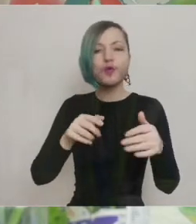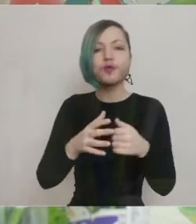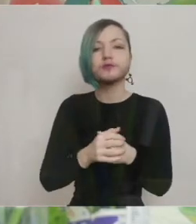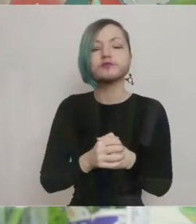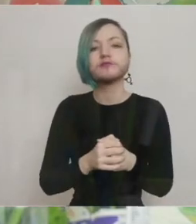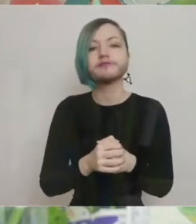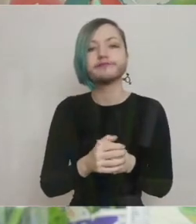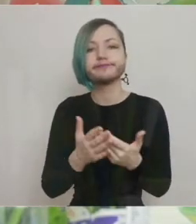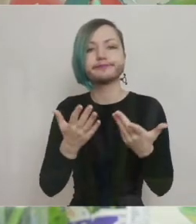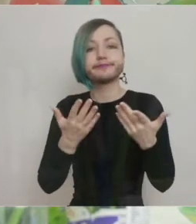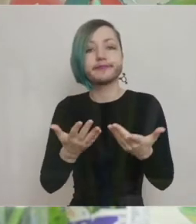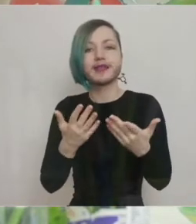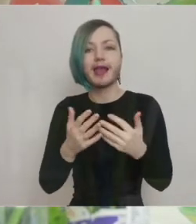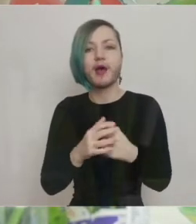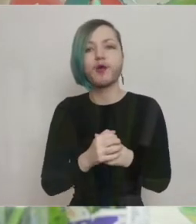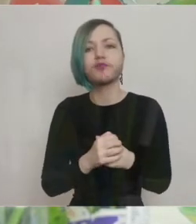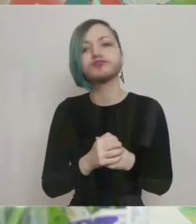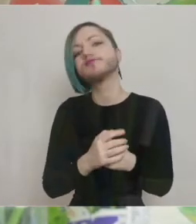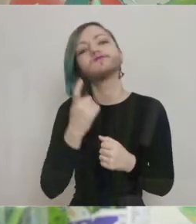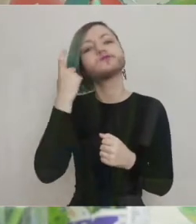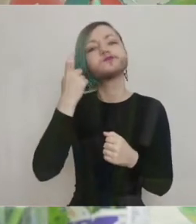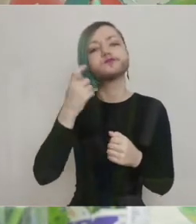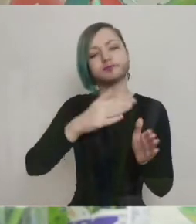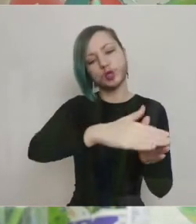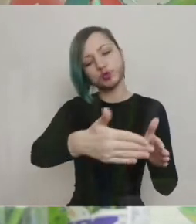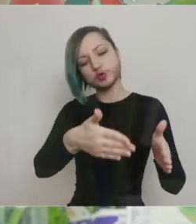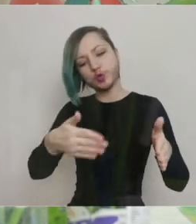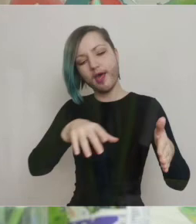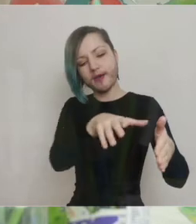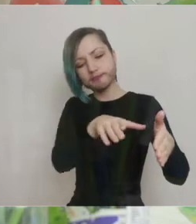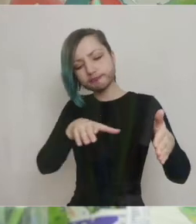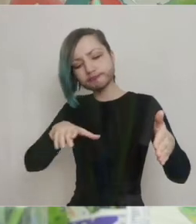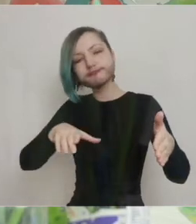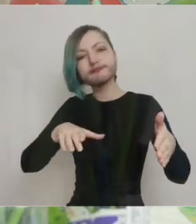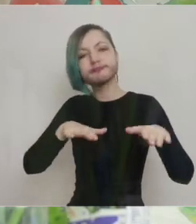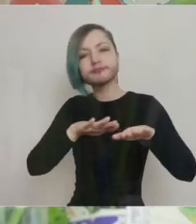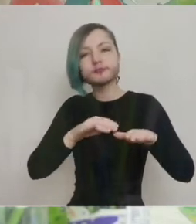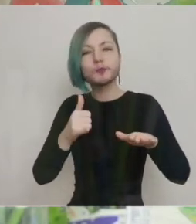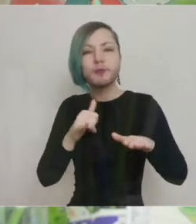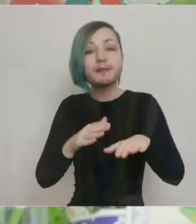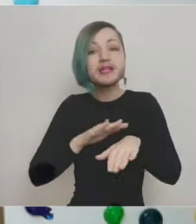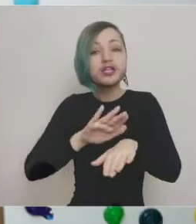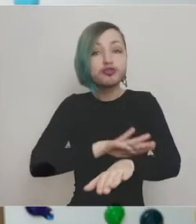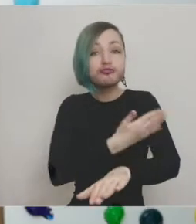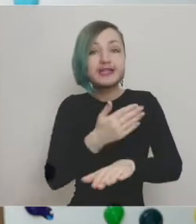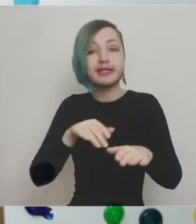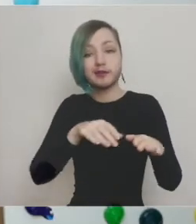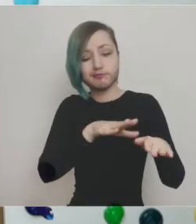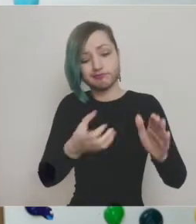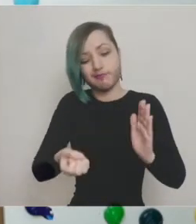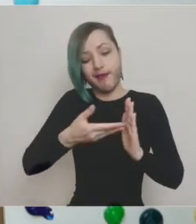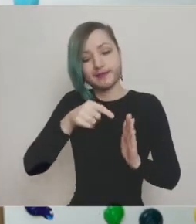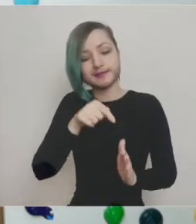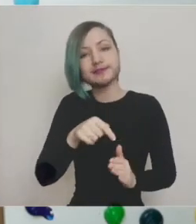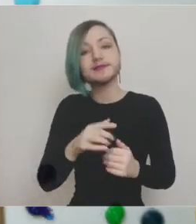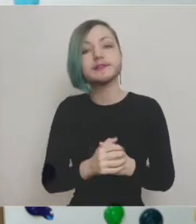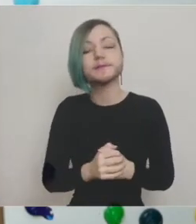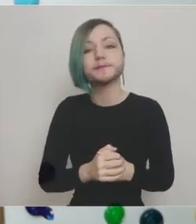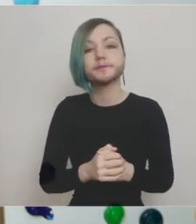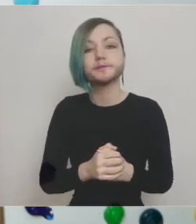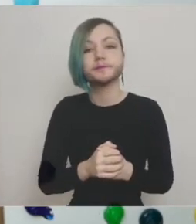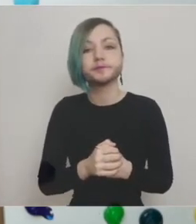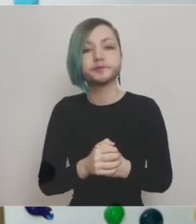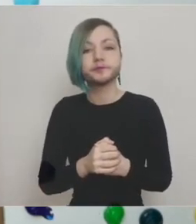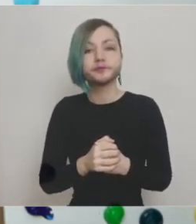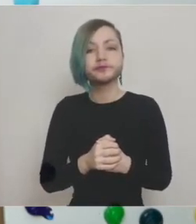I'll move into thinking about the shoreline, and maybe add a green over here. Some